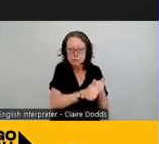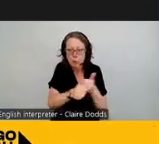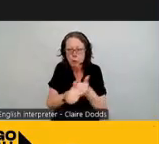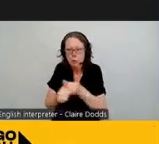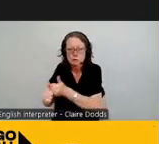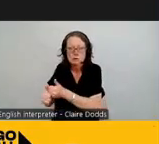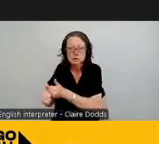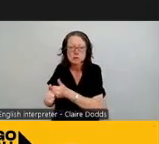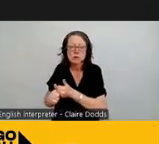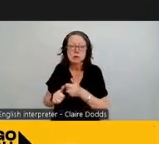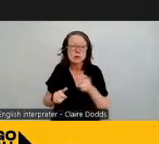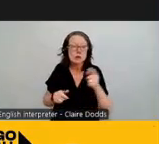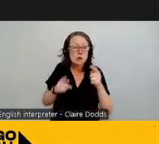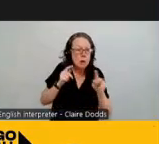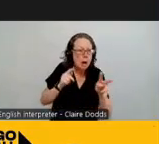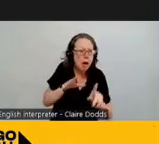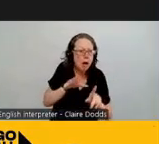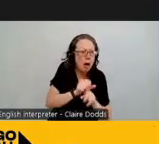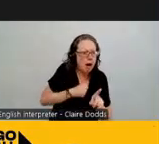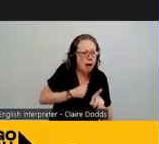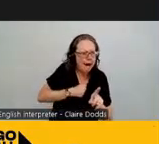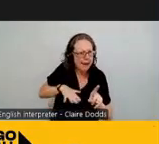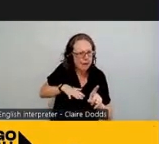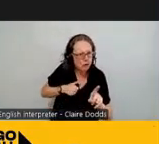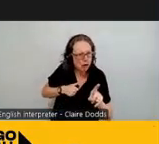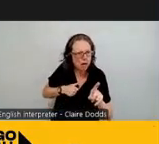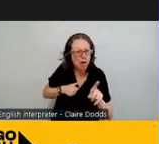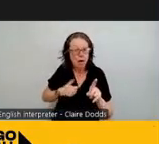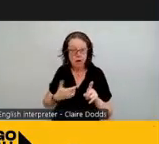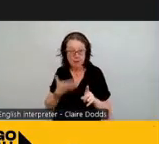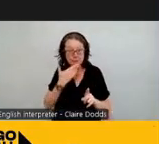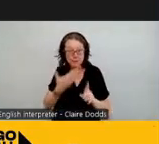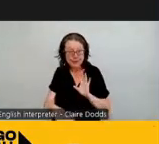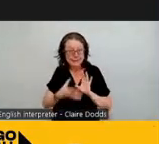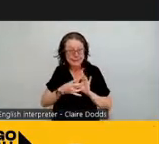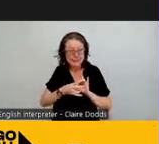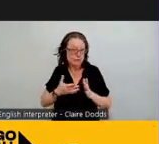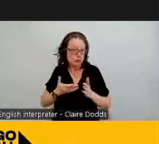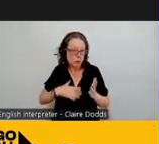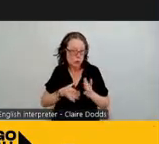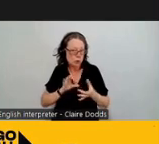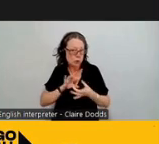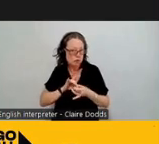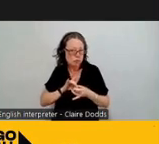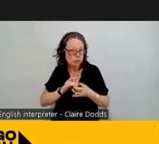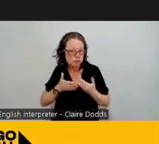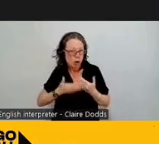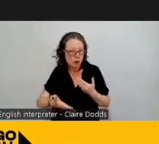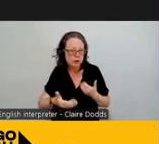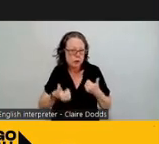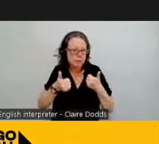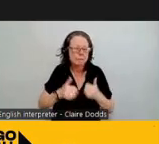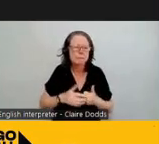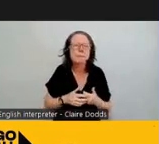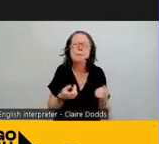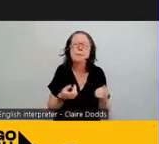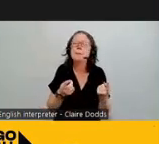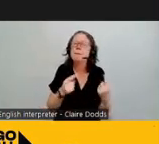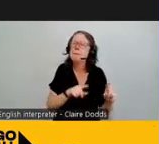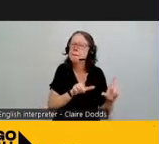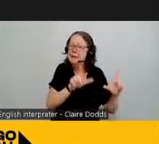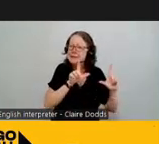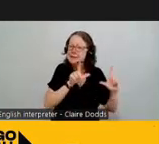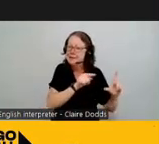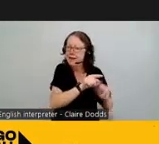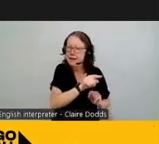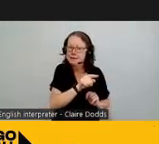afterwards, do get in touch if you want to work with us longer term. On the next slide then, this is what we've done